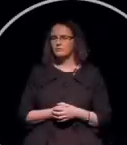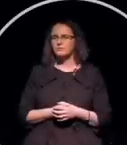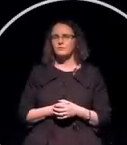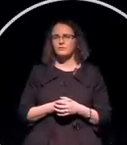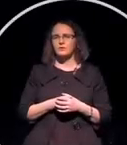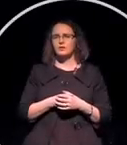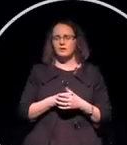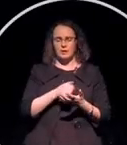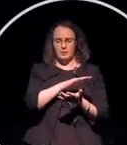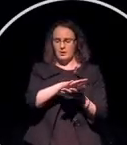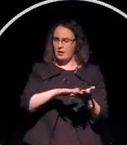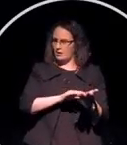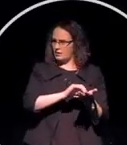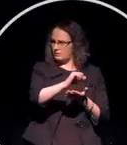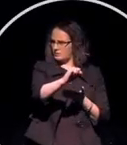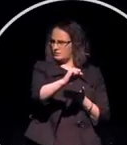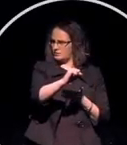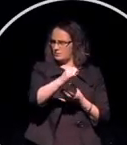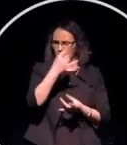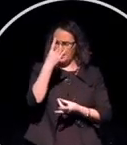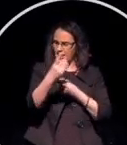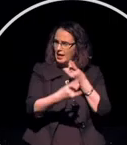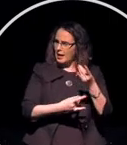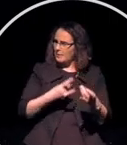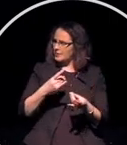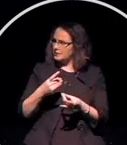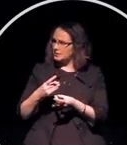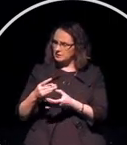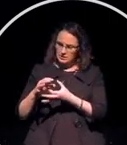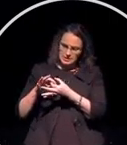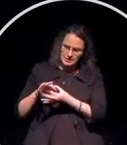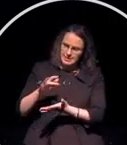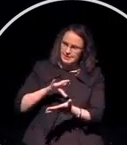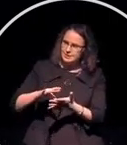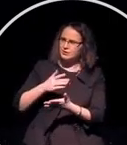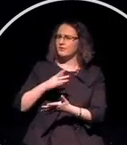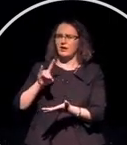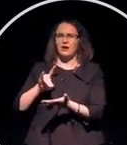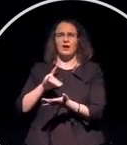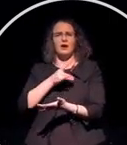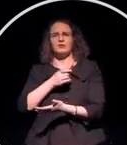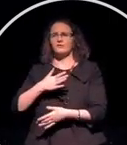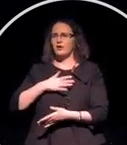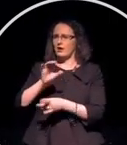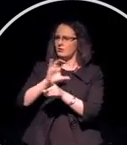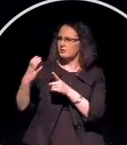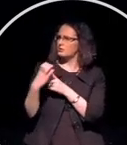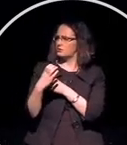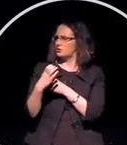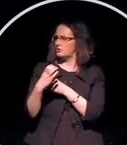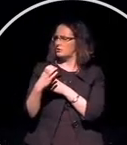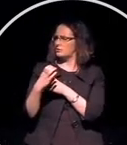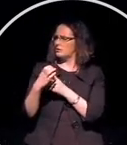The Holocaust is an event that happened at the core of our civilization, the heart of our culture, and in the